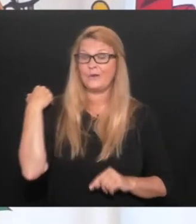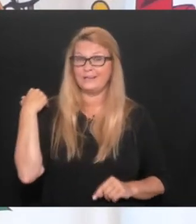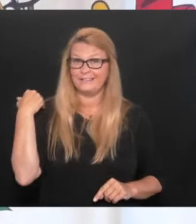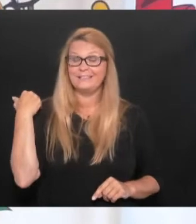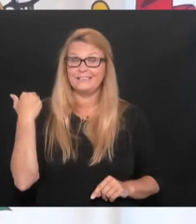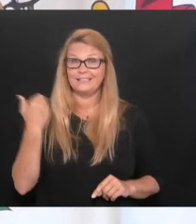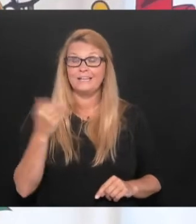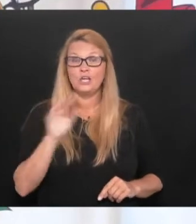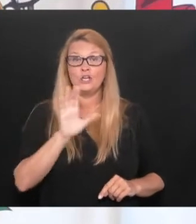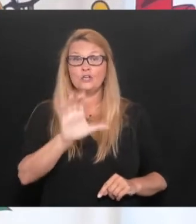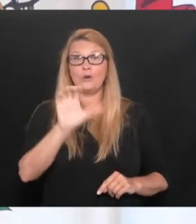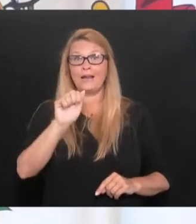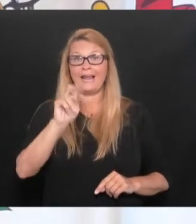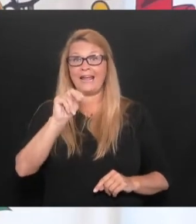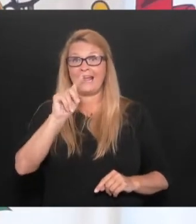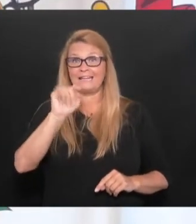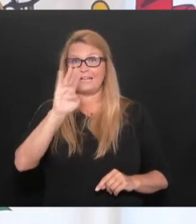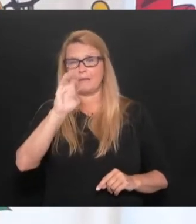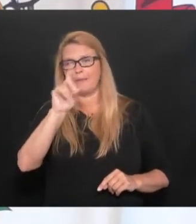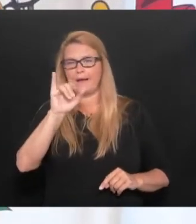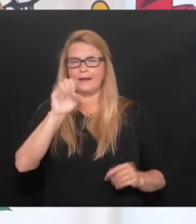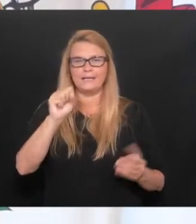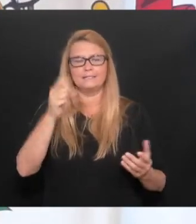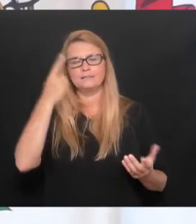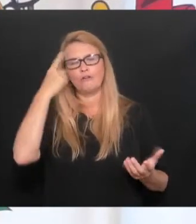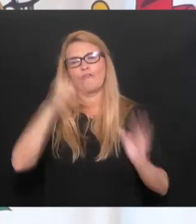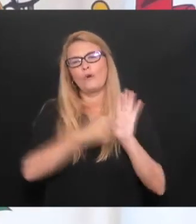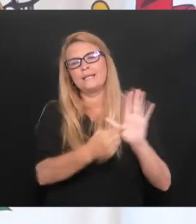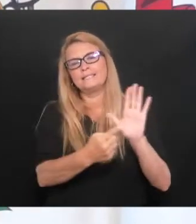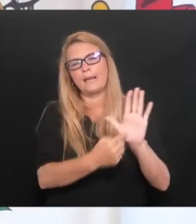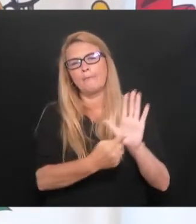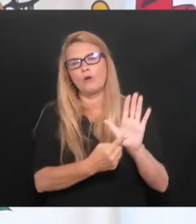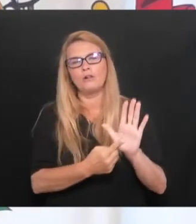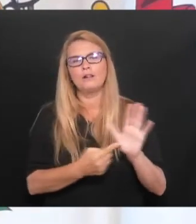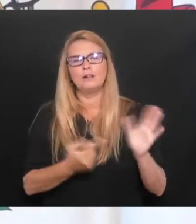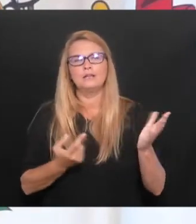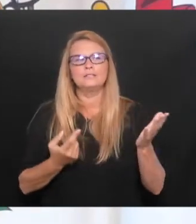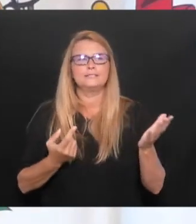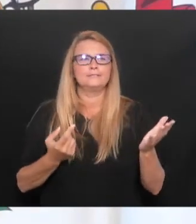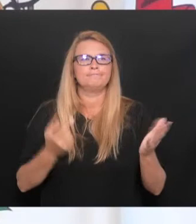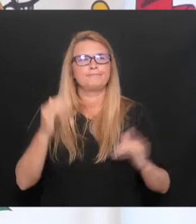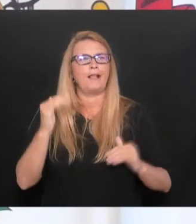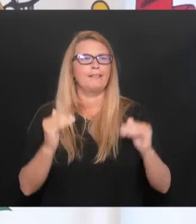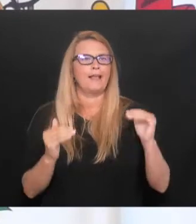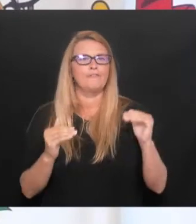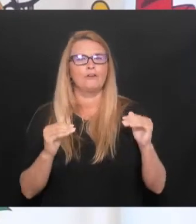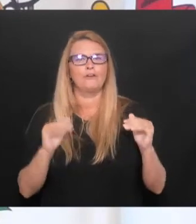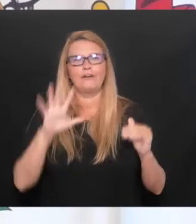your antibodies are at a level, and let me just say, you know, they're at a level of 50% or